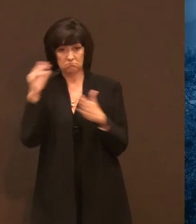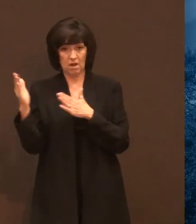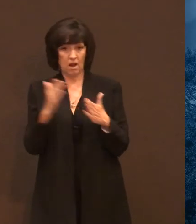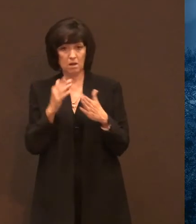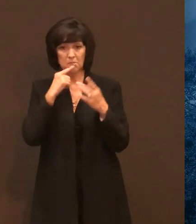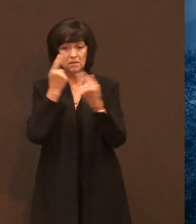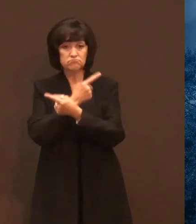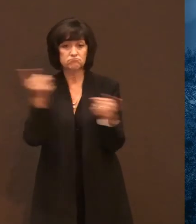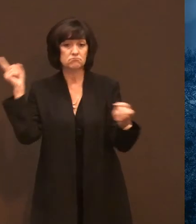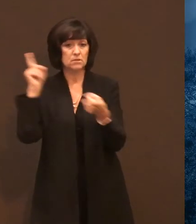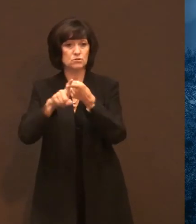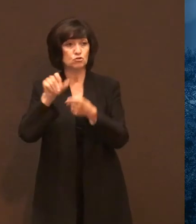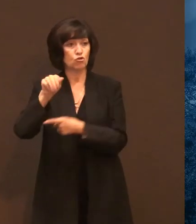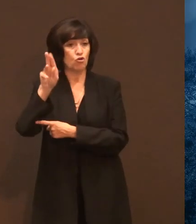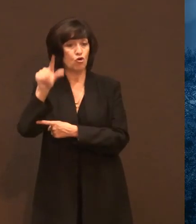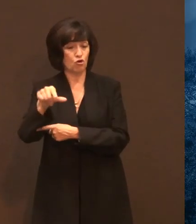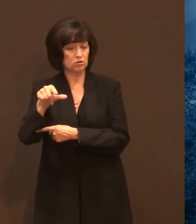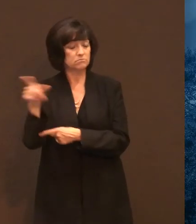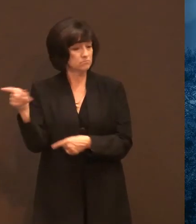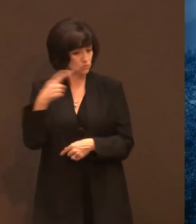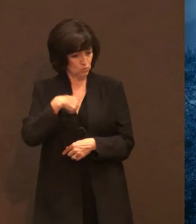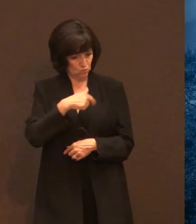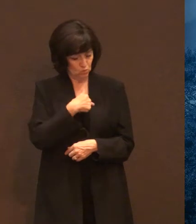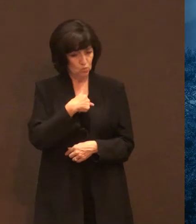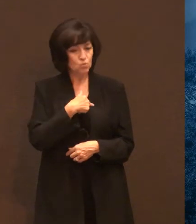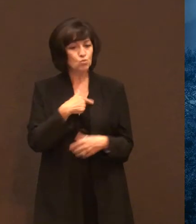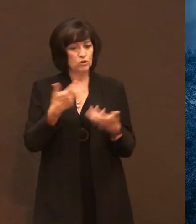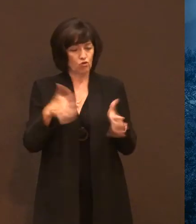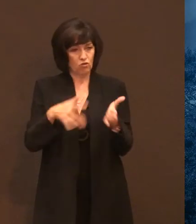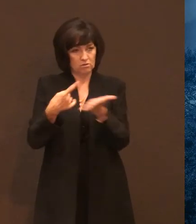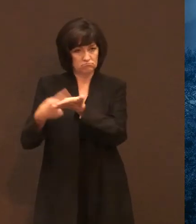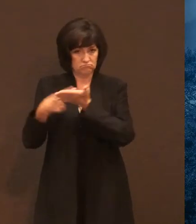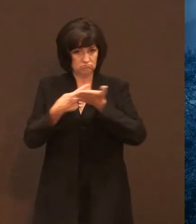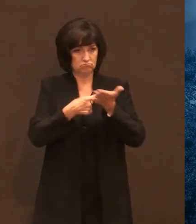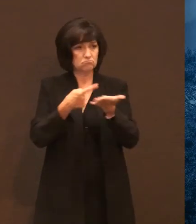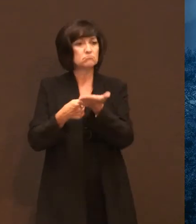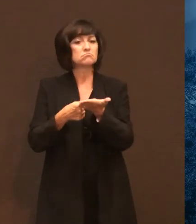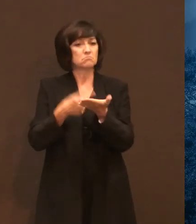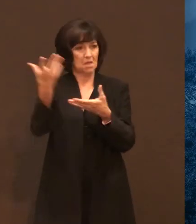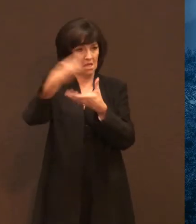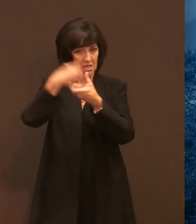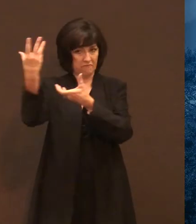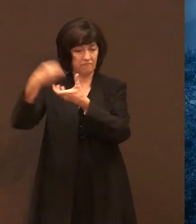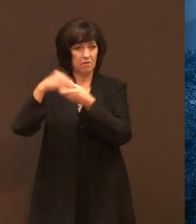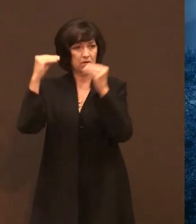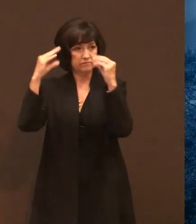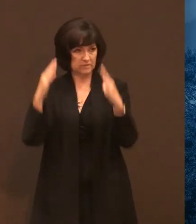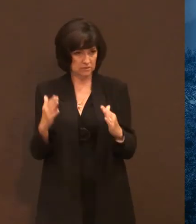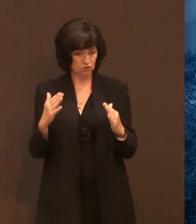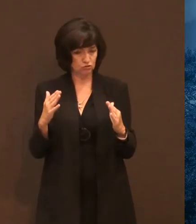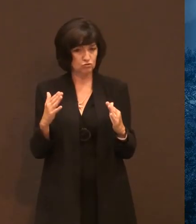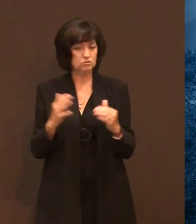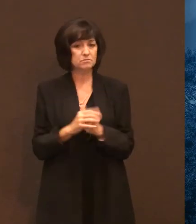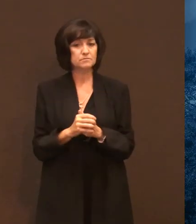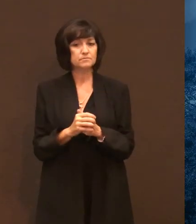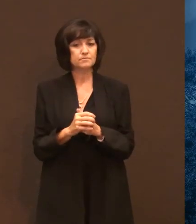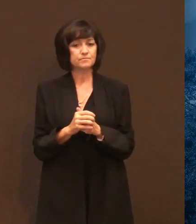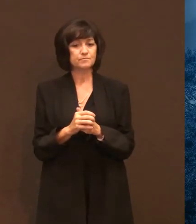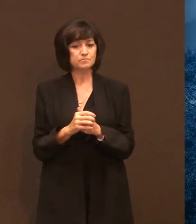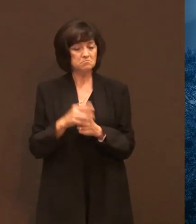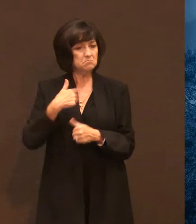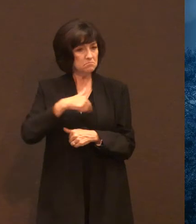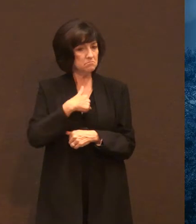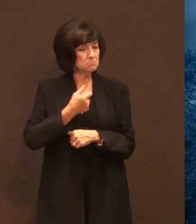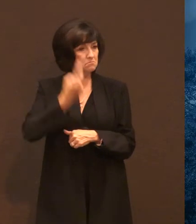districts, and it was a very thoughtful process, lots of people involved in it, including the teachers. We're fully aware